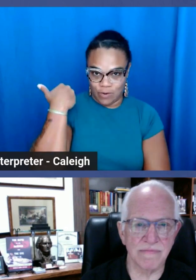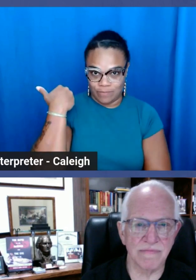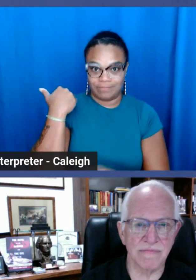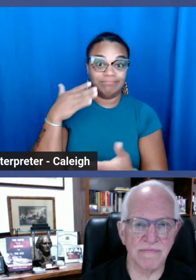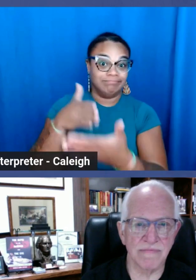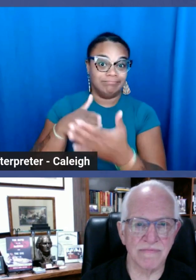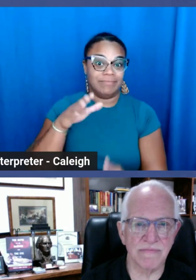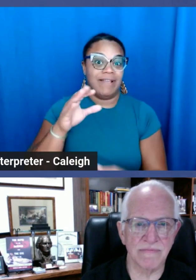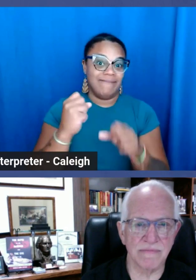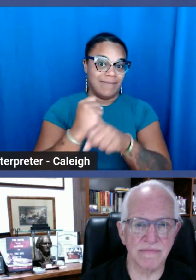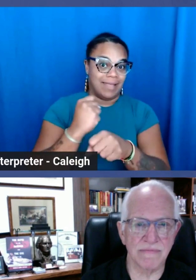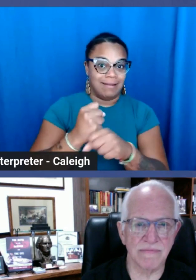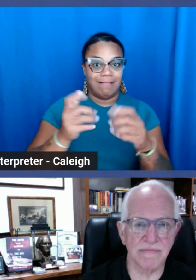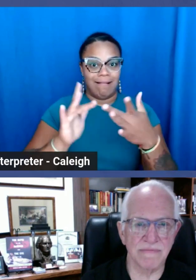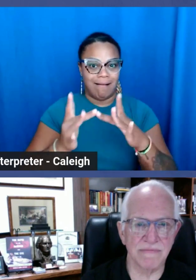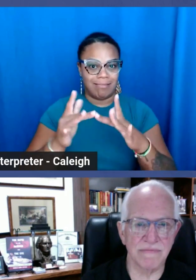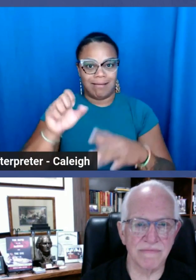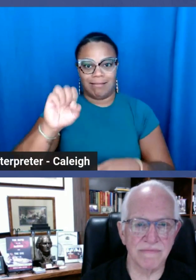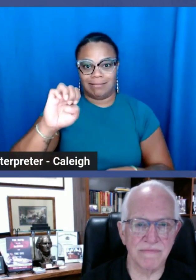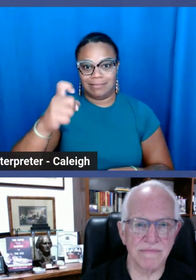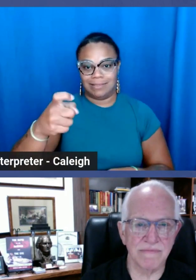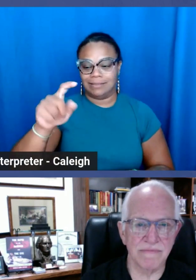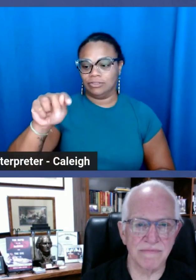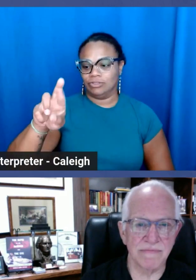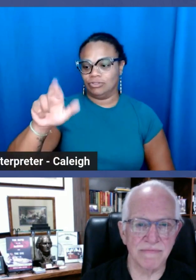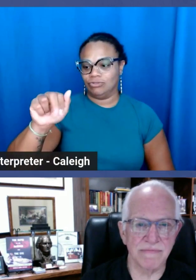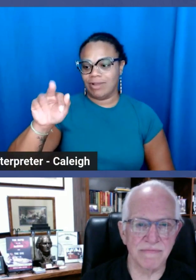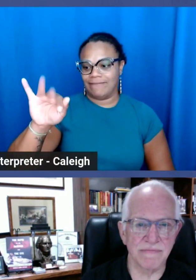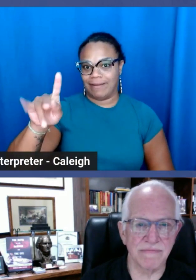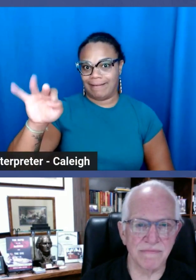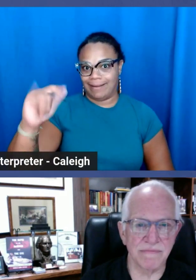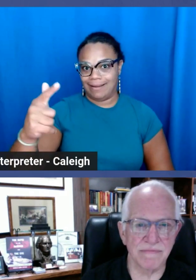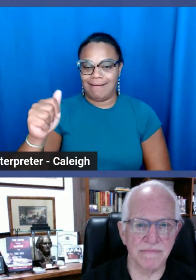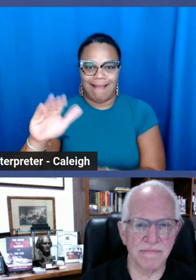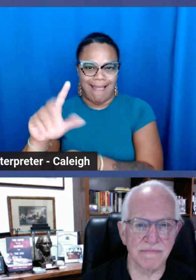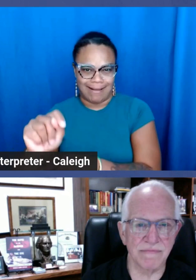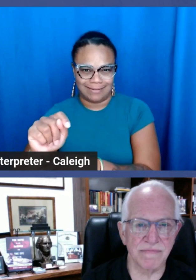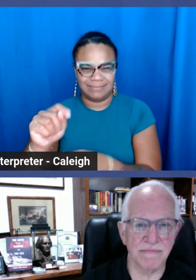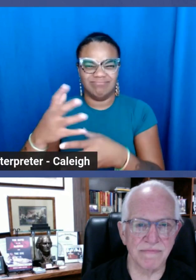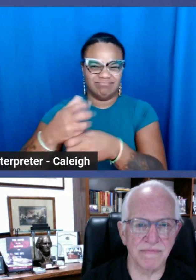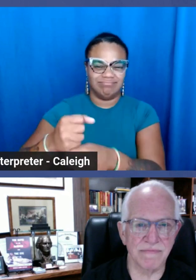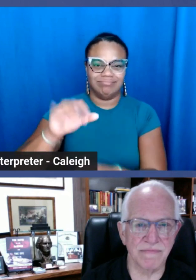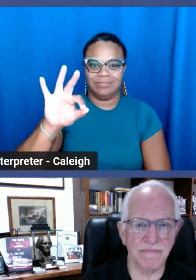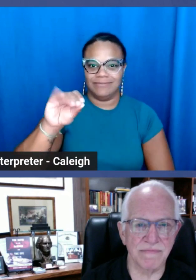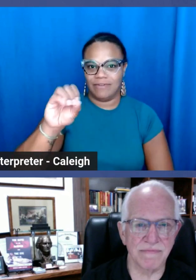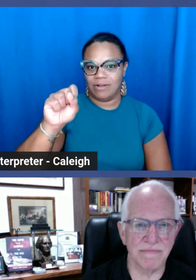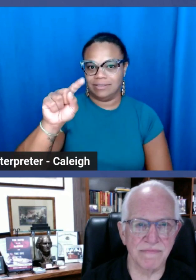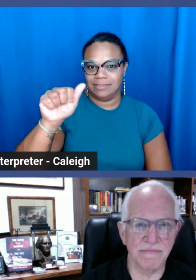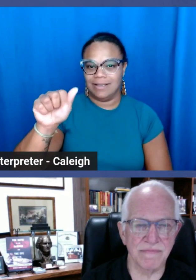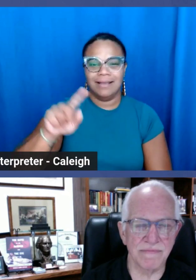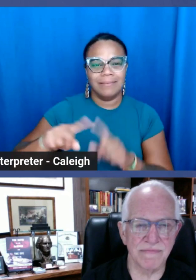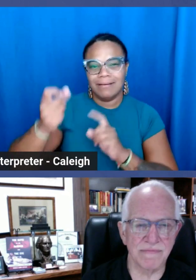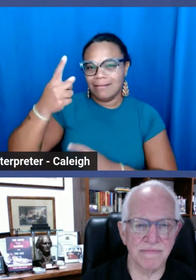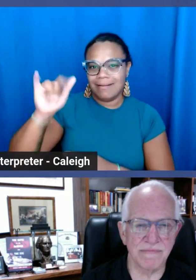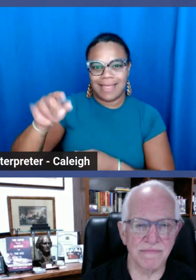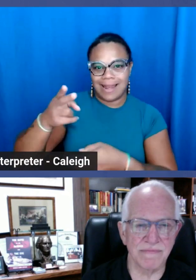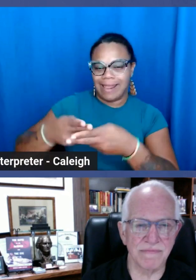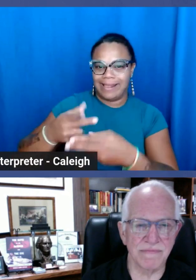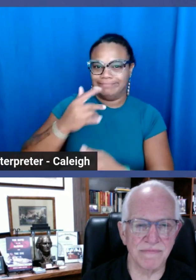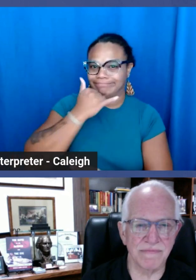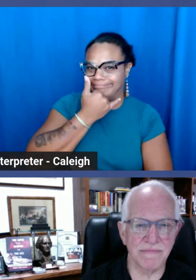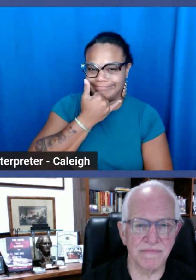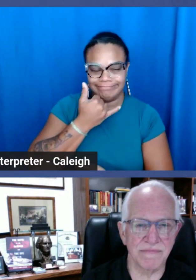Sex Trafficking Act, a misnamed because it fought no trafficking, a piece